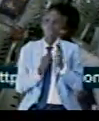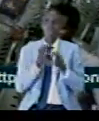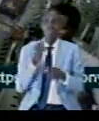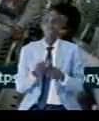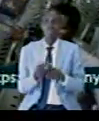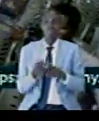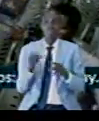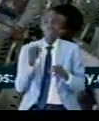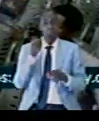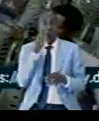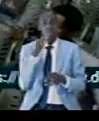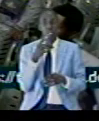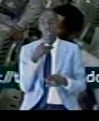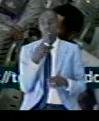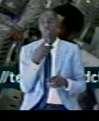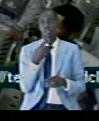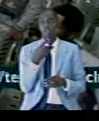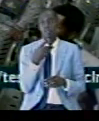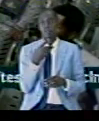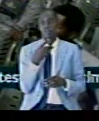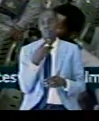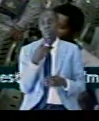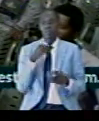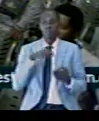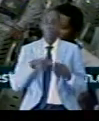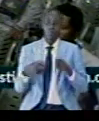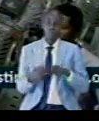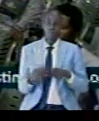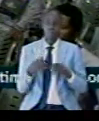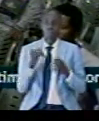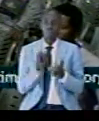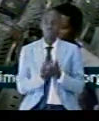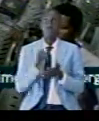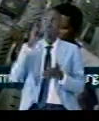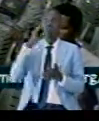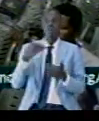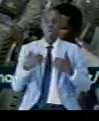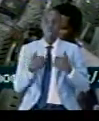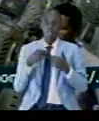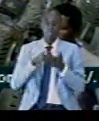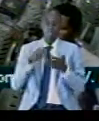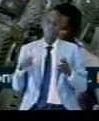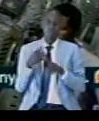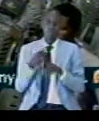has shared with us the problem that God has removed from her life.